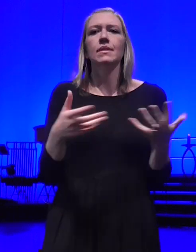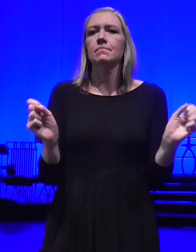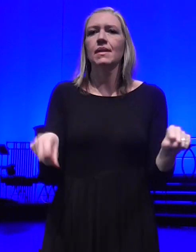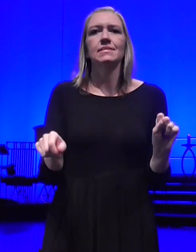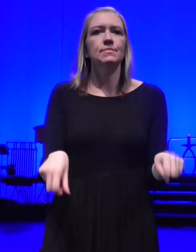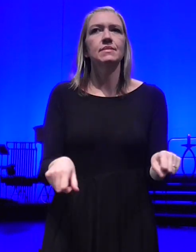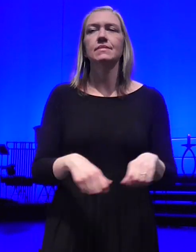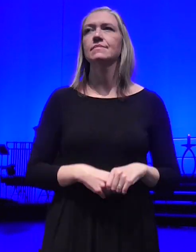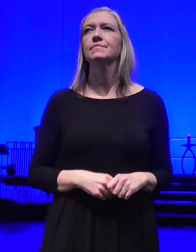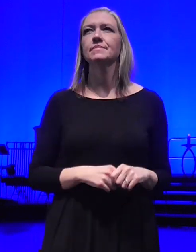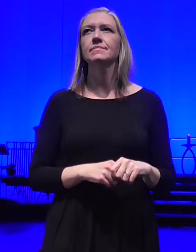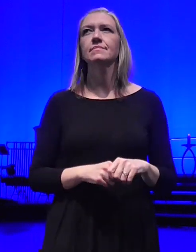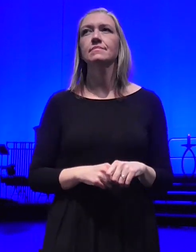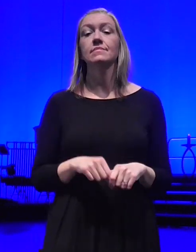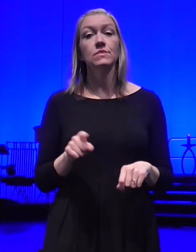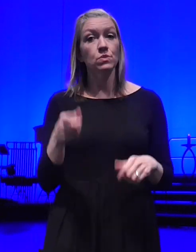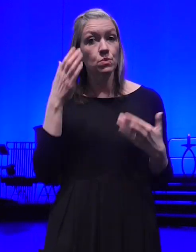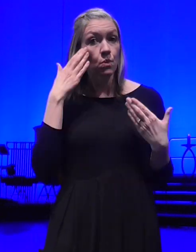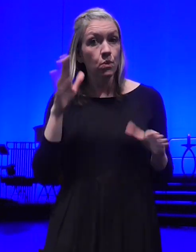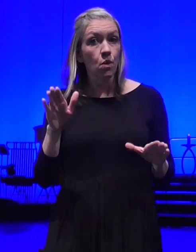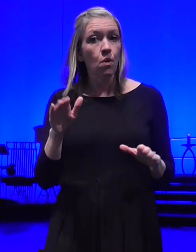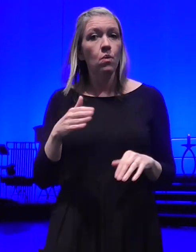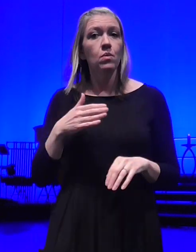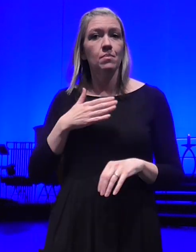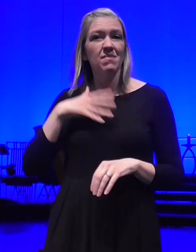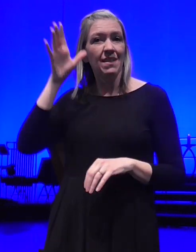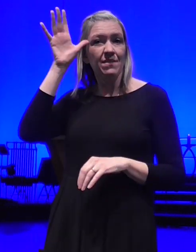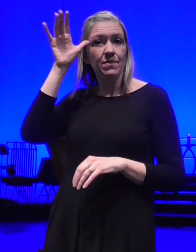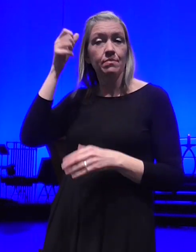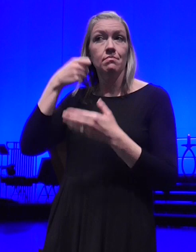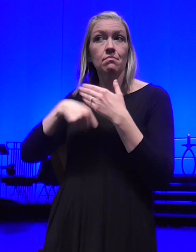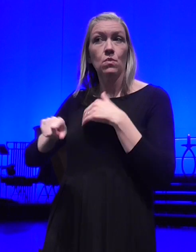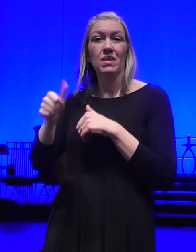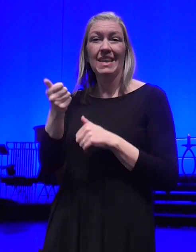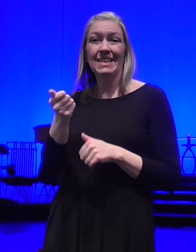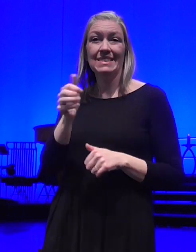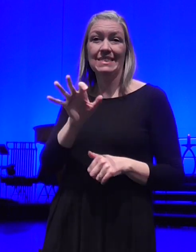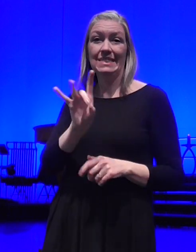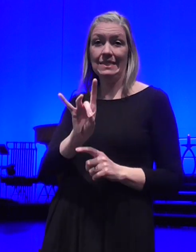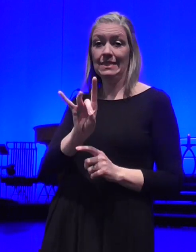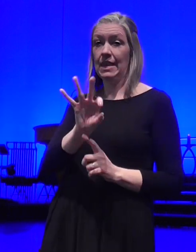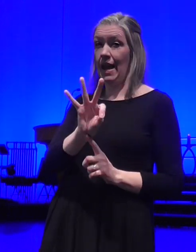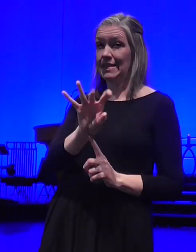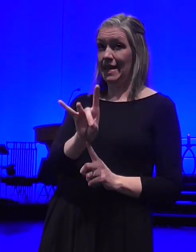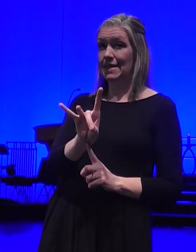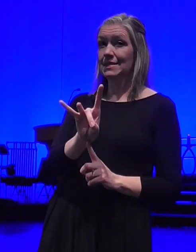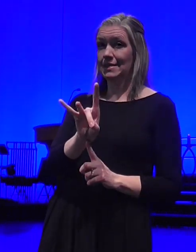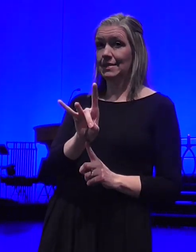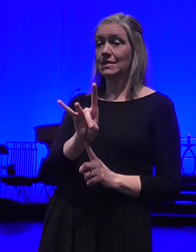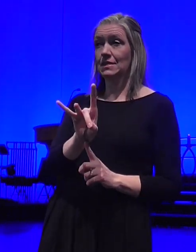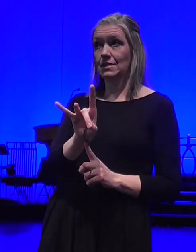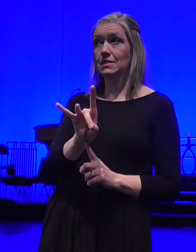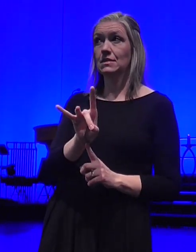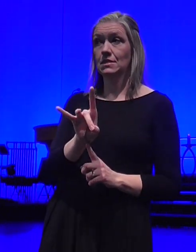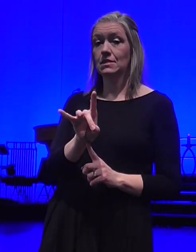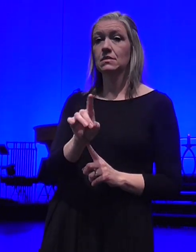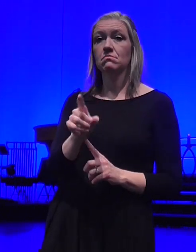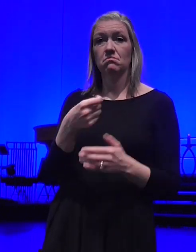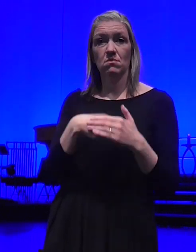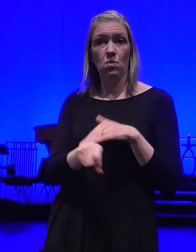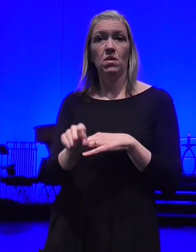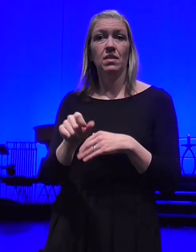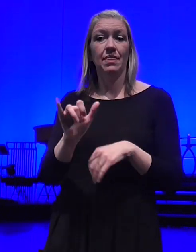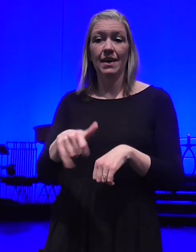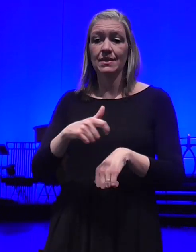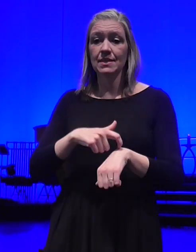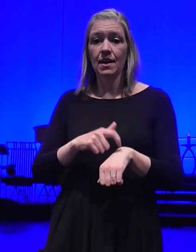possibility. And what you don't know is this is a man who was born in 1898. And he came through a time when